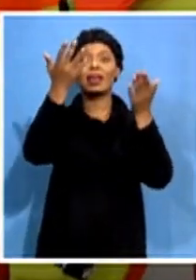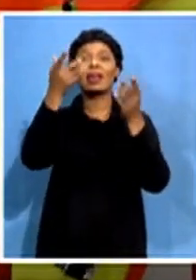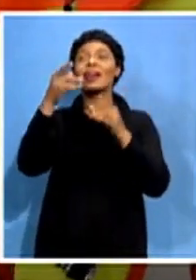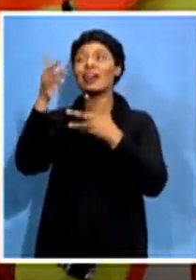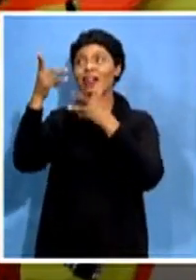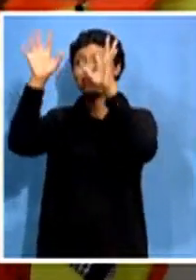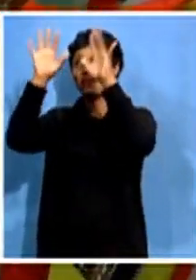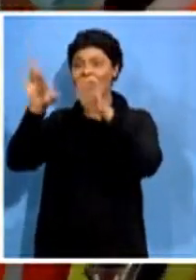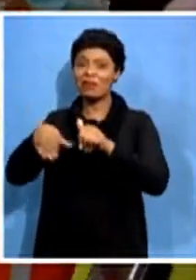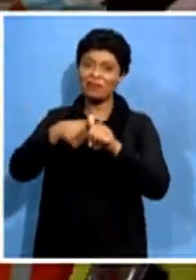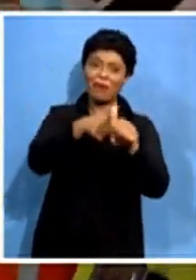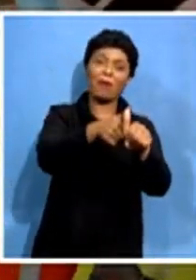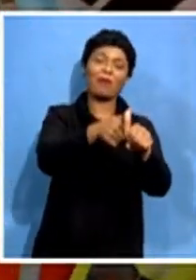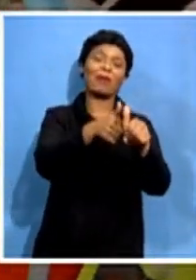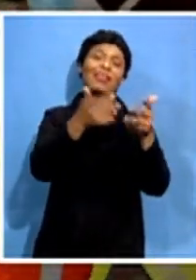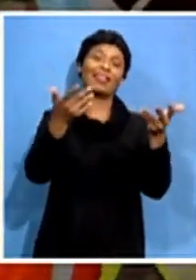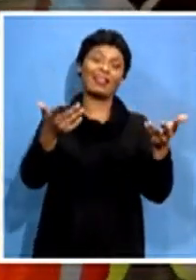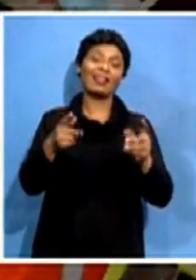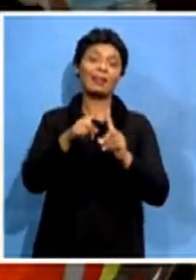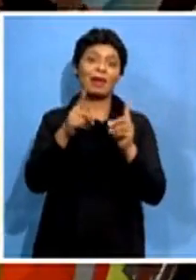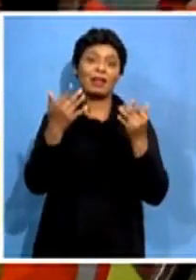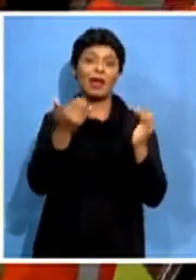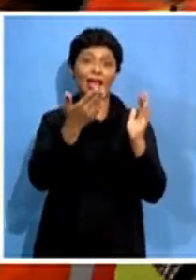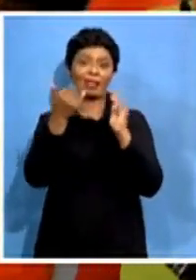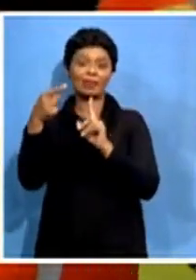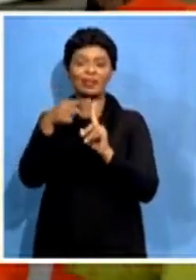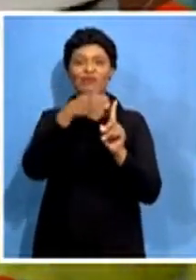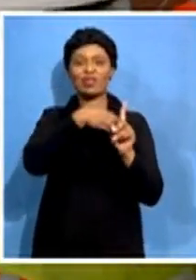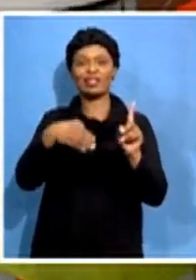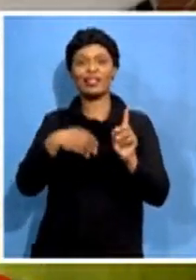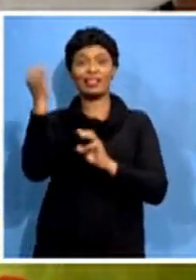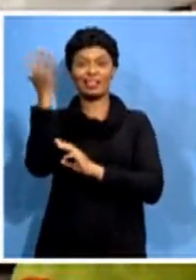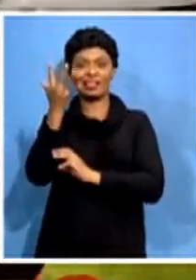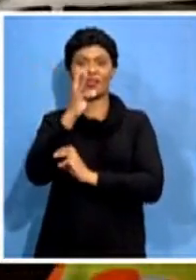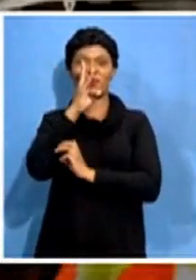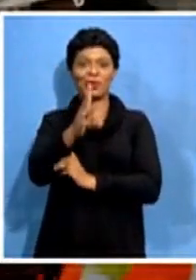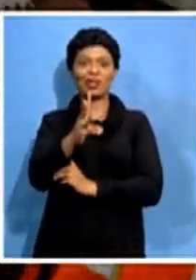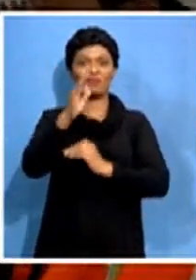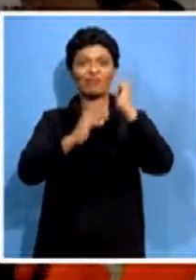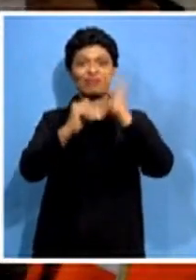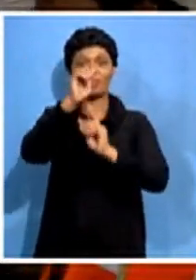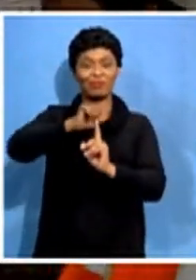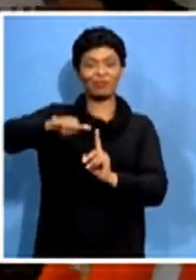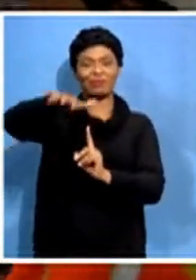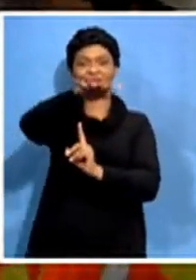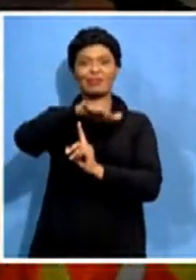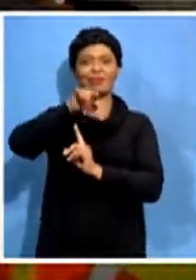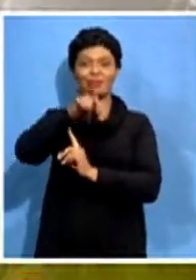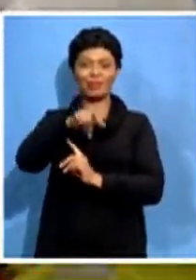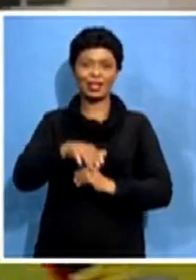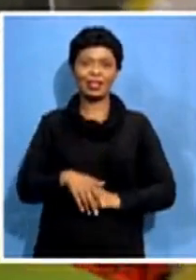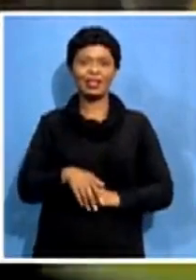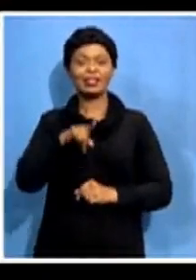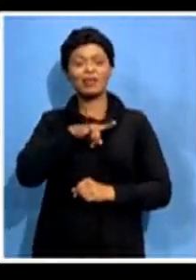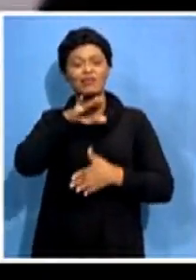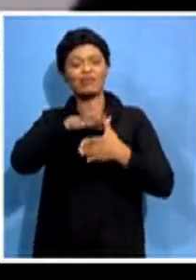make some remarks here about the construction site, as the main reason for him being here today is to